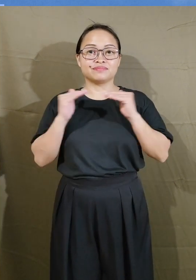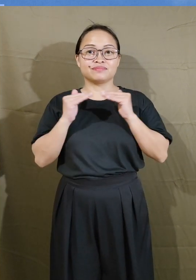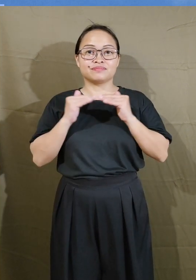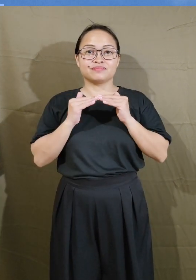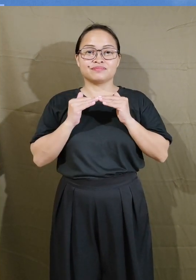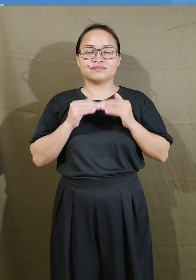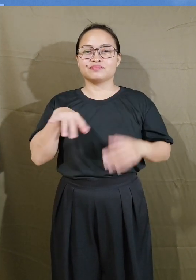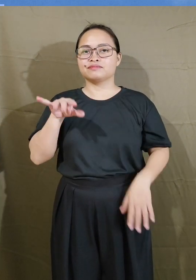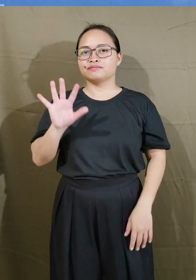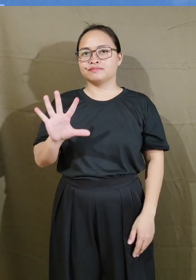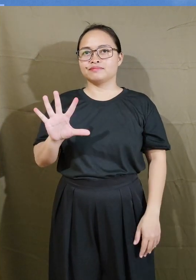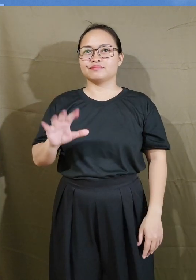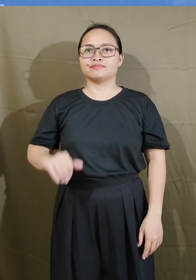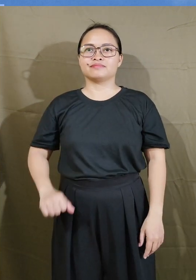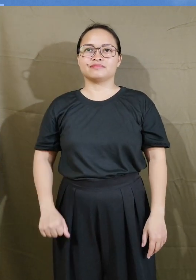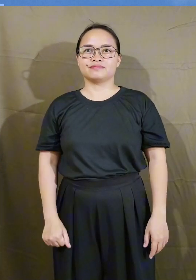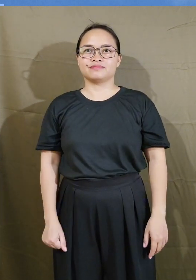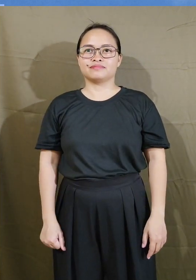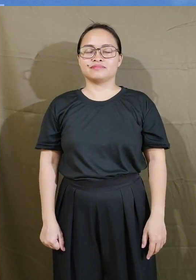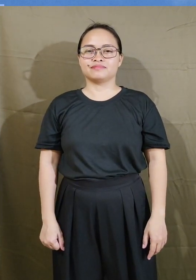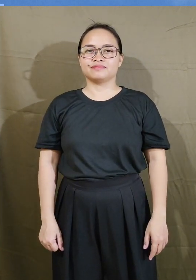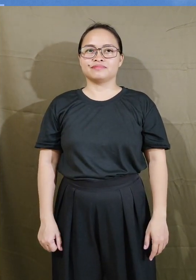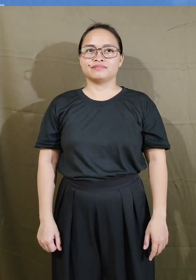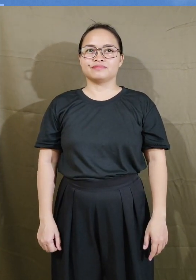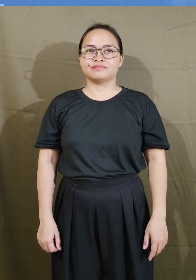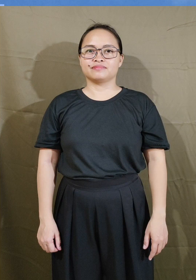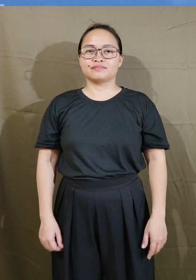it will give us 5.